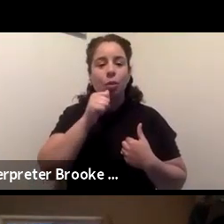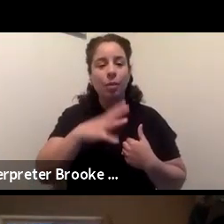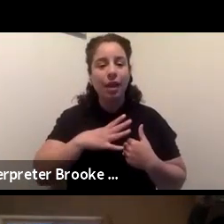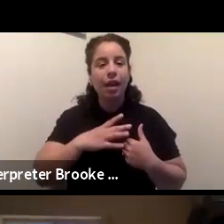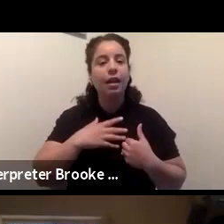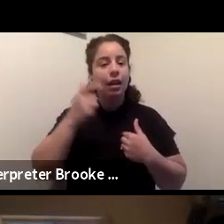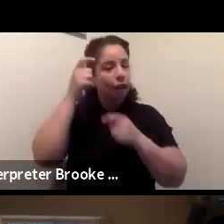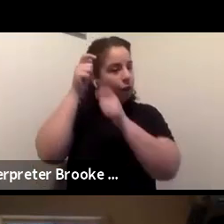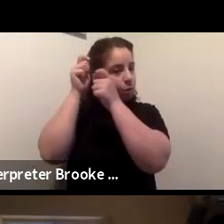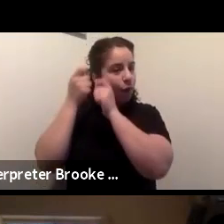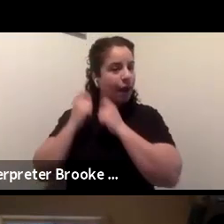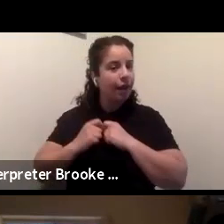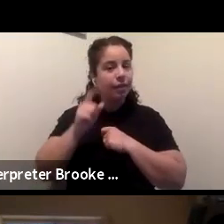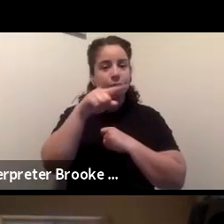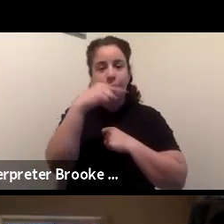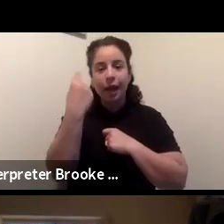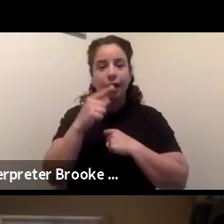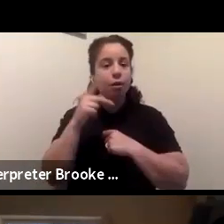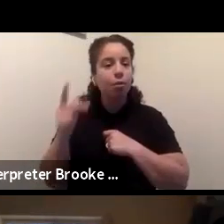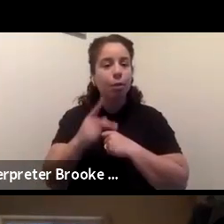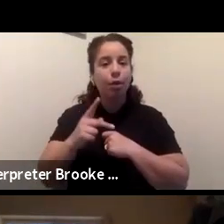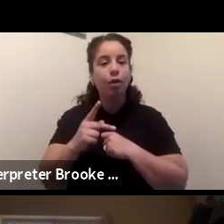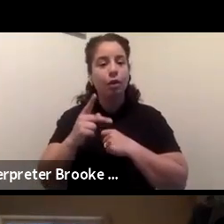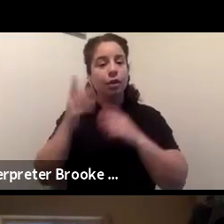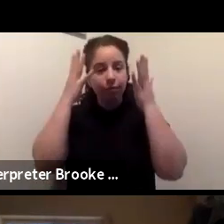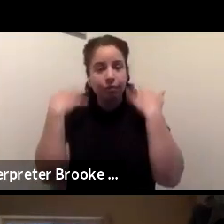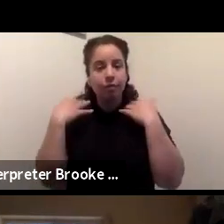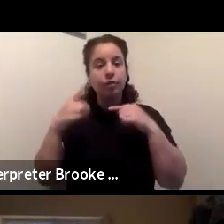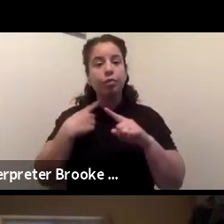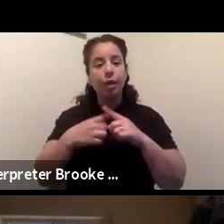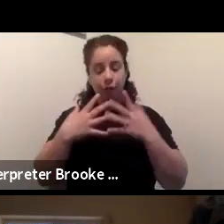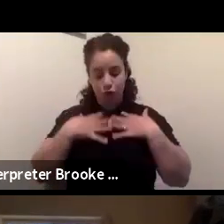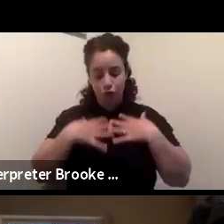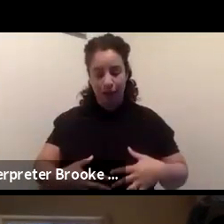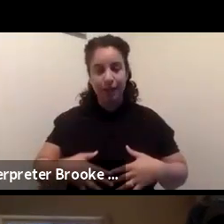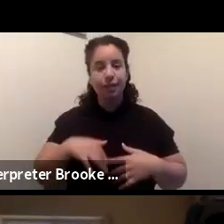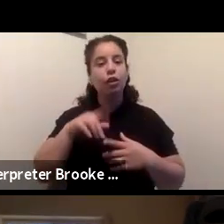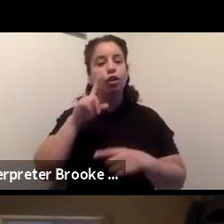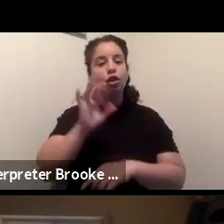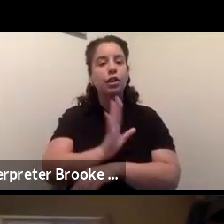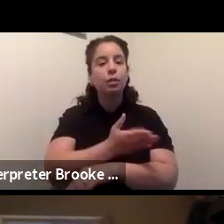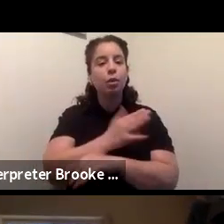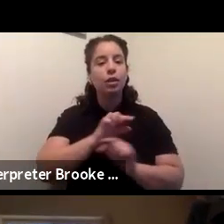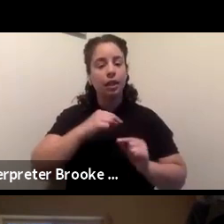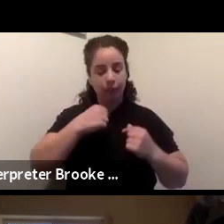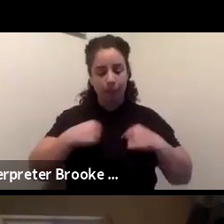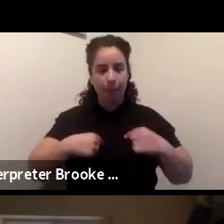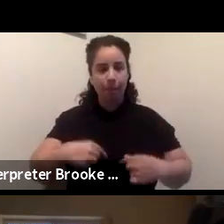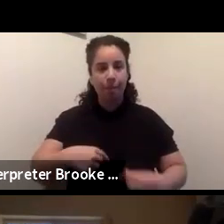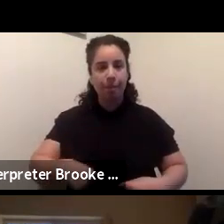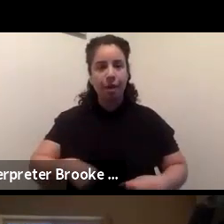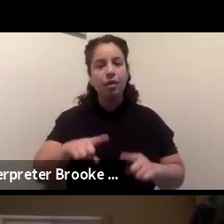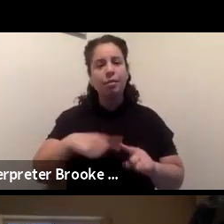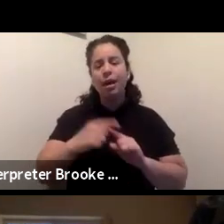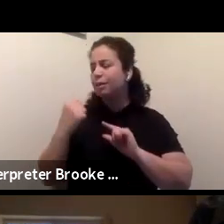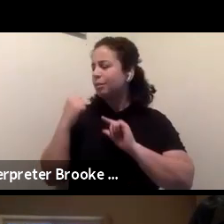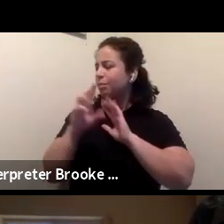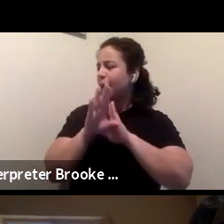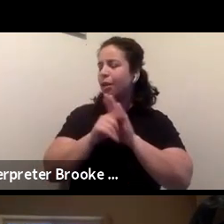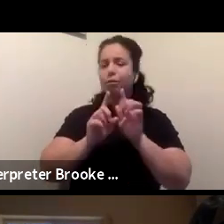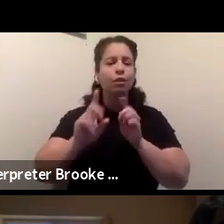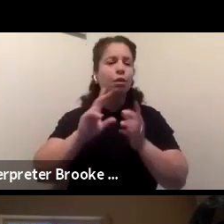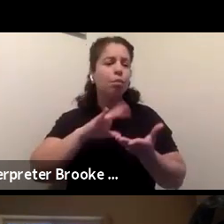I'm wearing a dress with musical notes on it. And in that background image is my bookcase and some posters of projects that I work on. The water